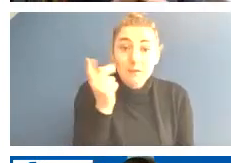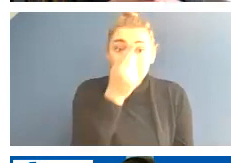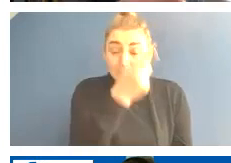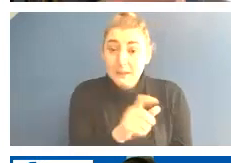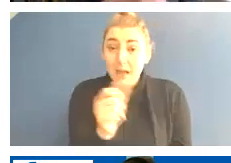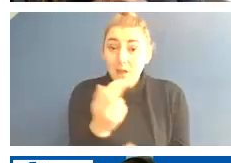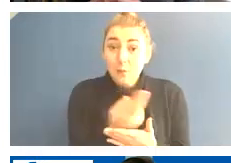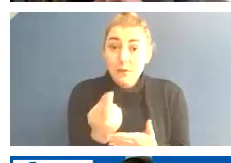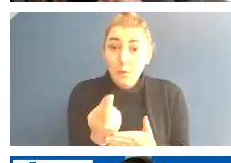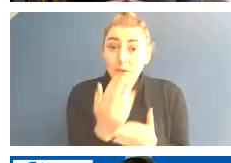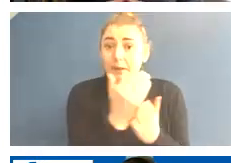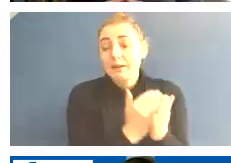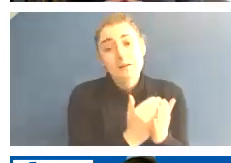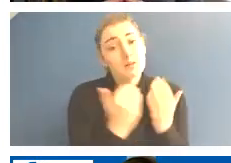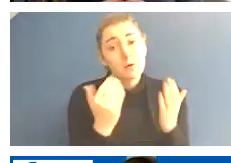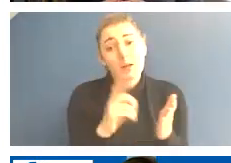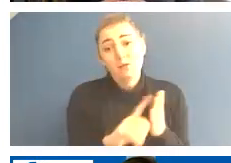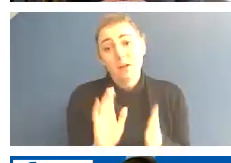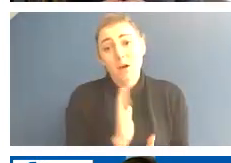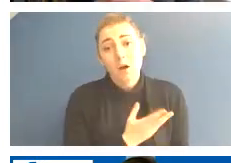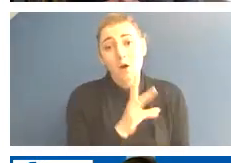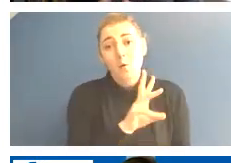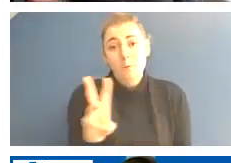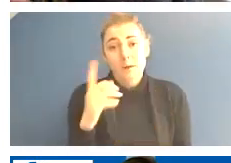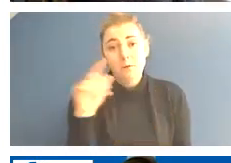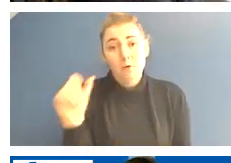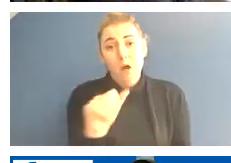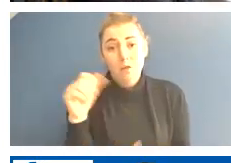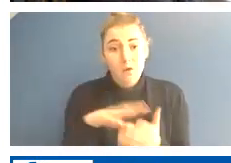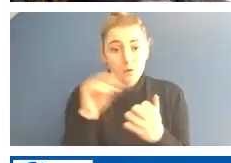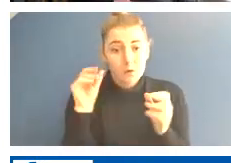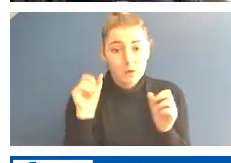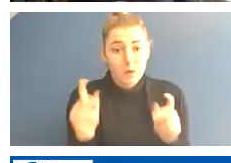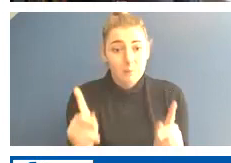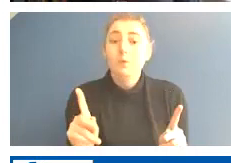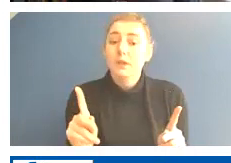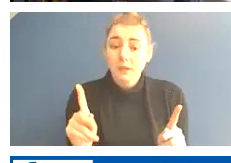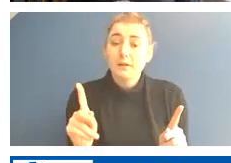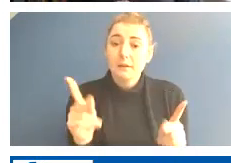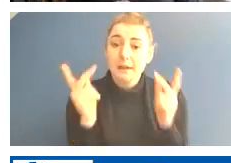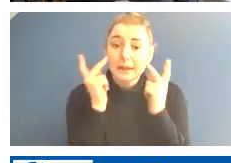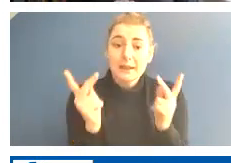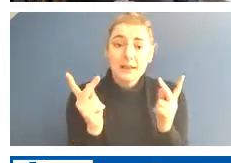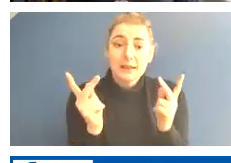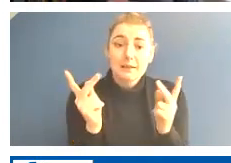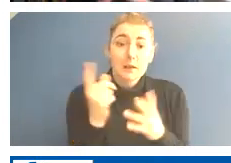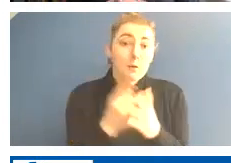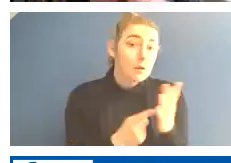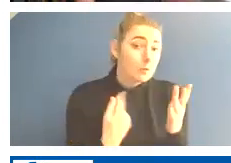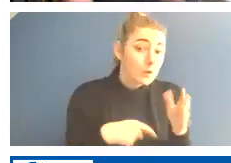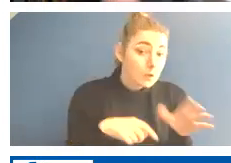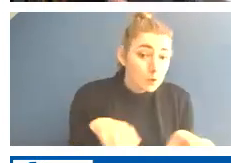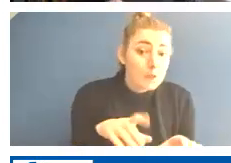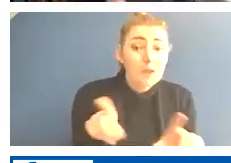listed, feel free to check out our website for other learning opportunities to see things that we may be doing. And